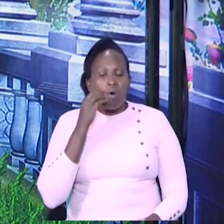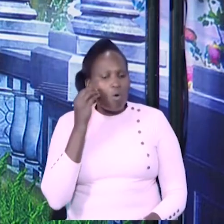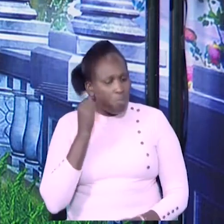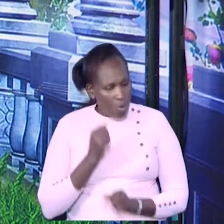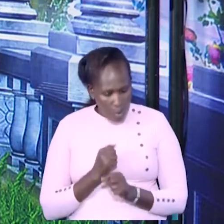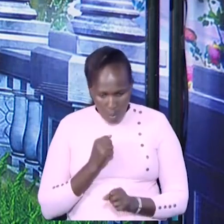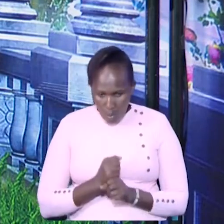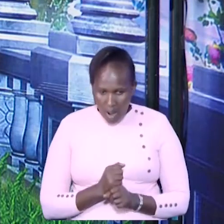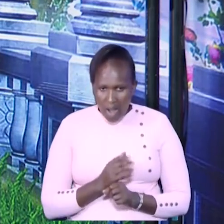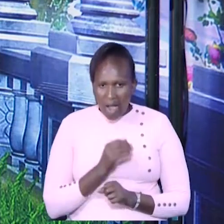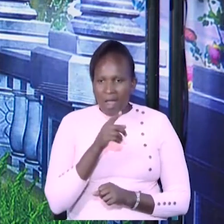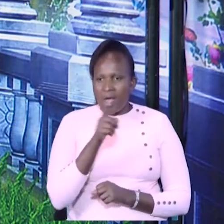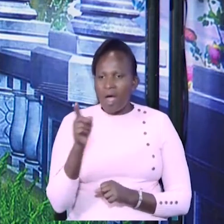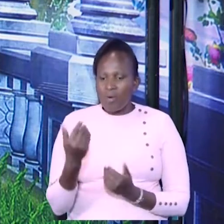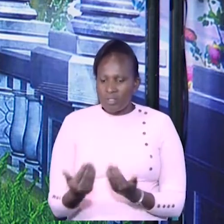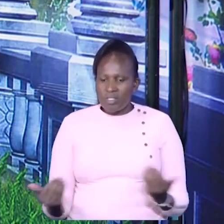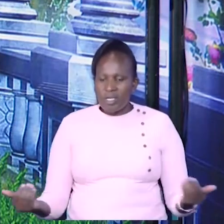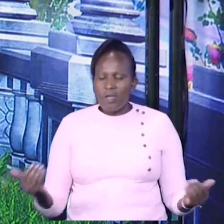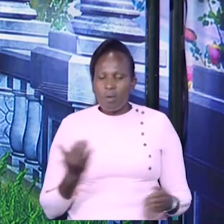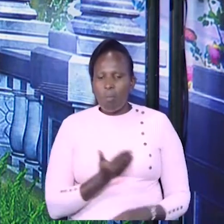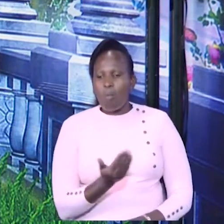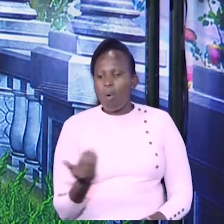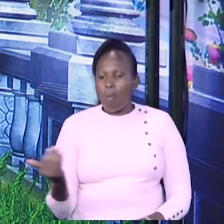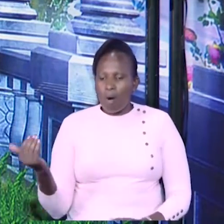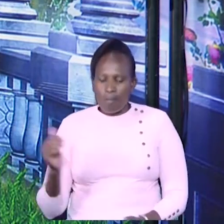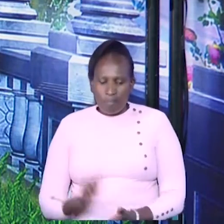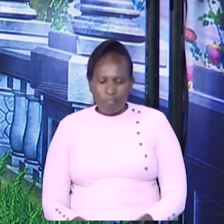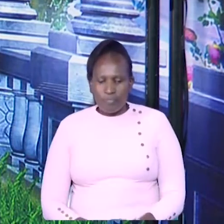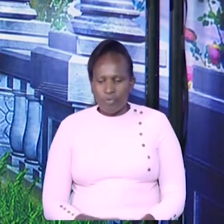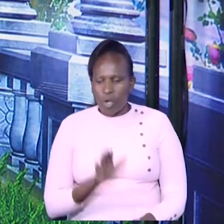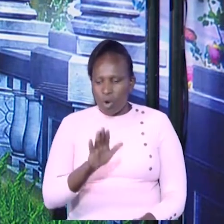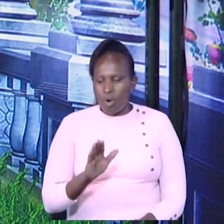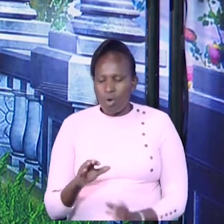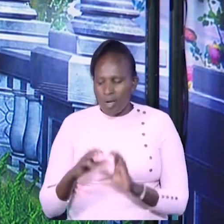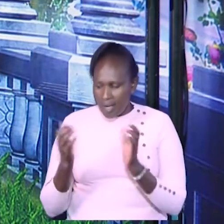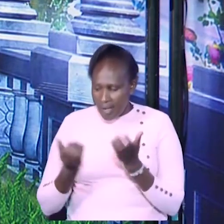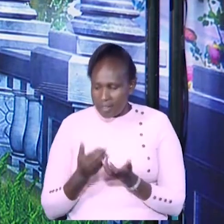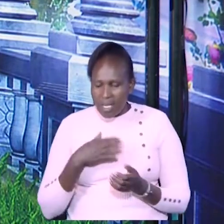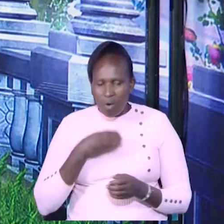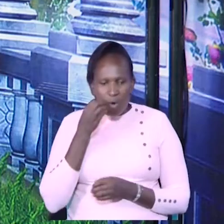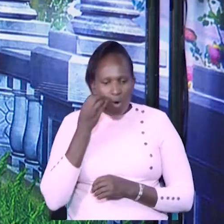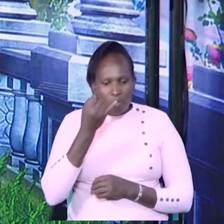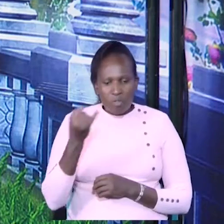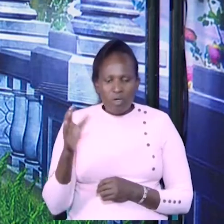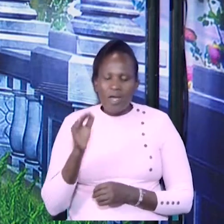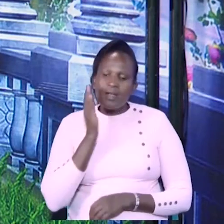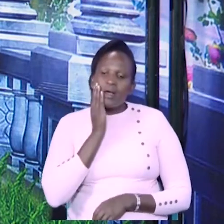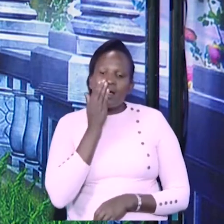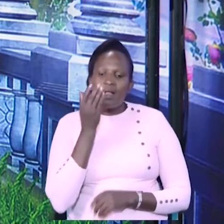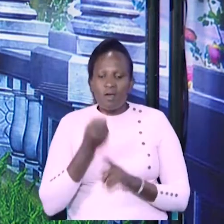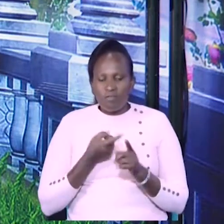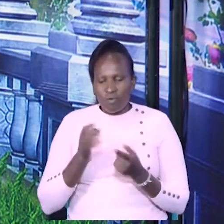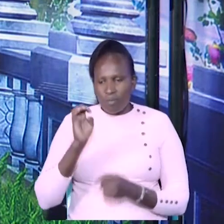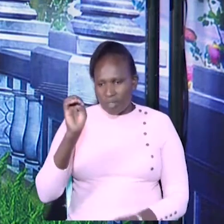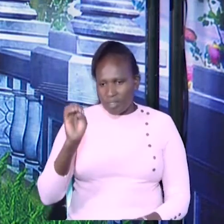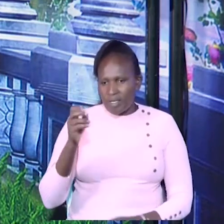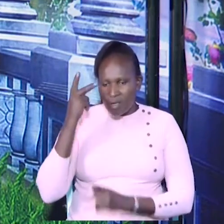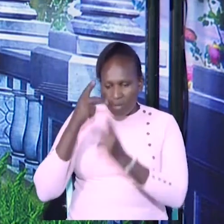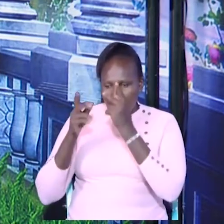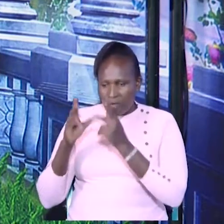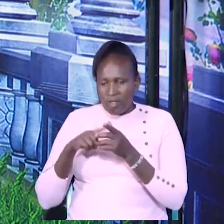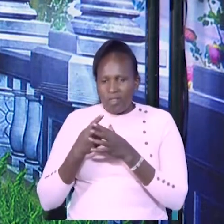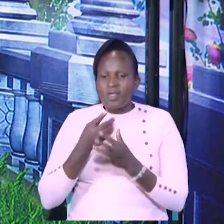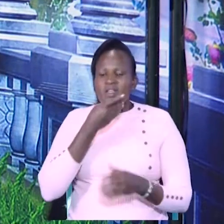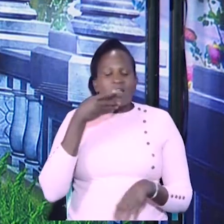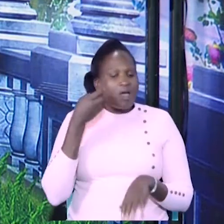homework, na kwa hawa wadogo, lower classes, our homework, draw and color Prophet Ezekiel and the